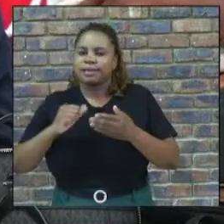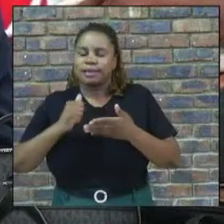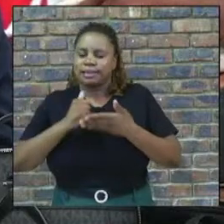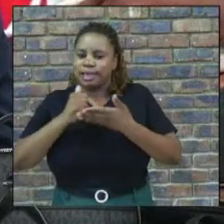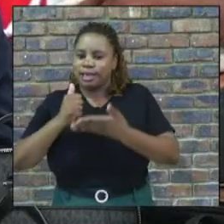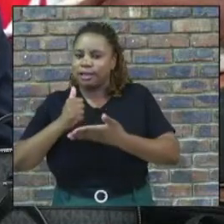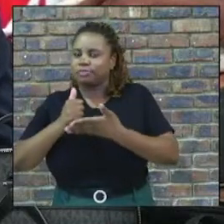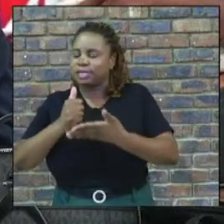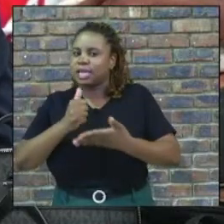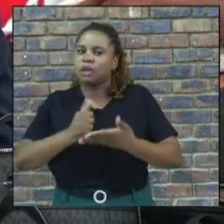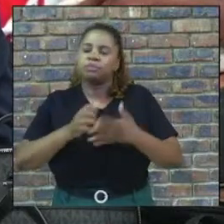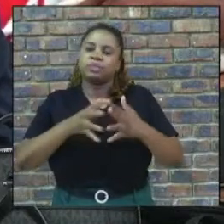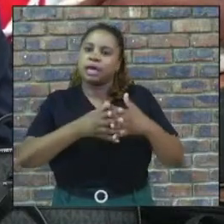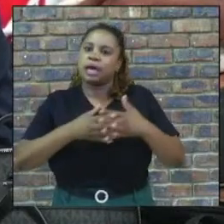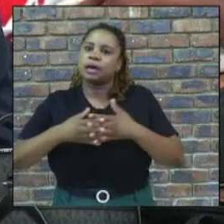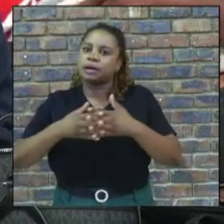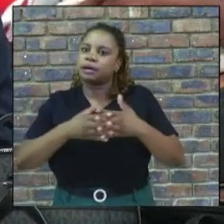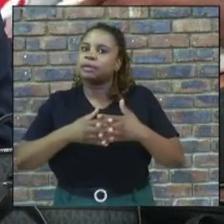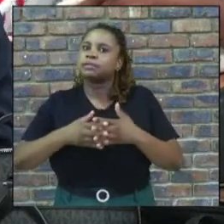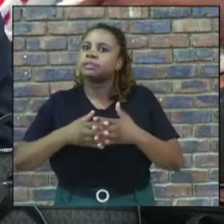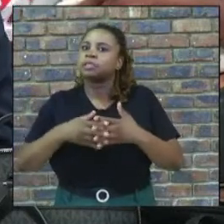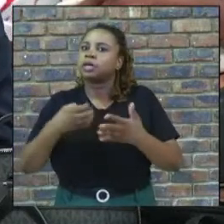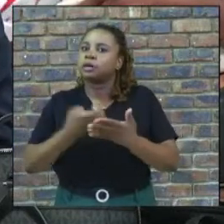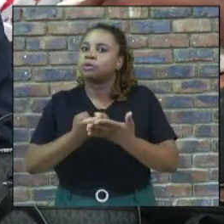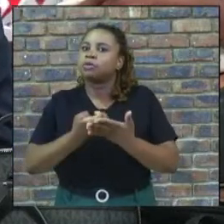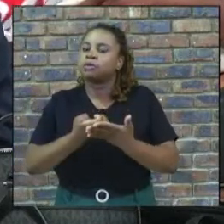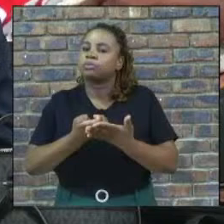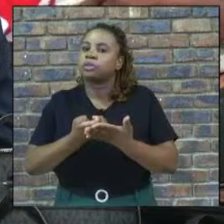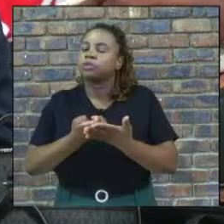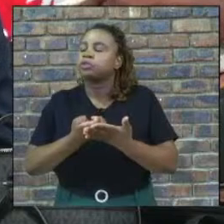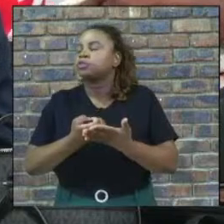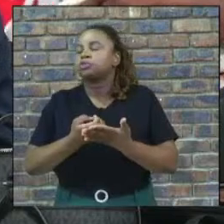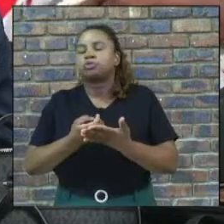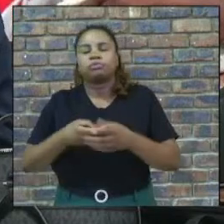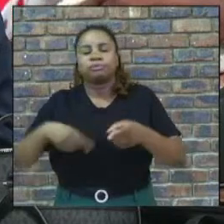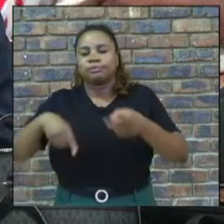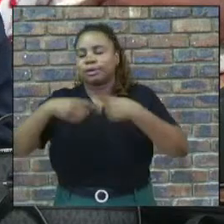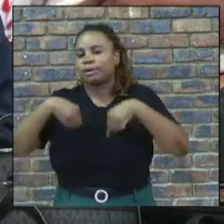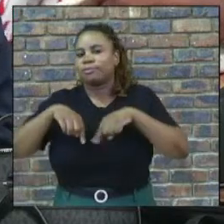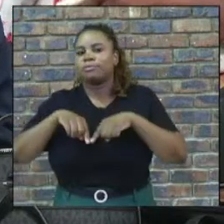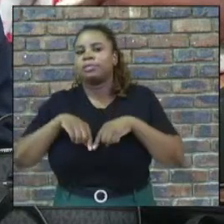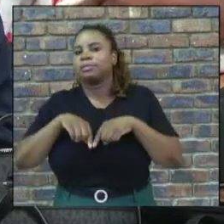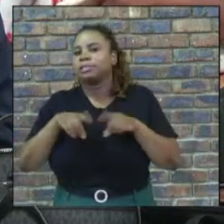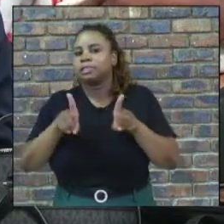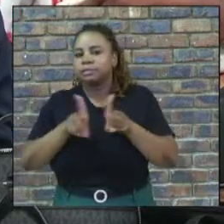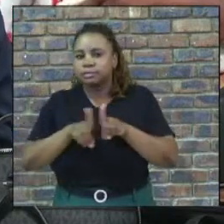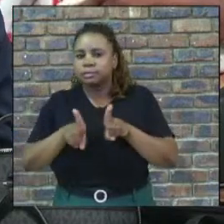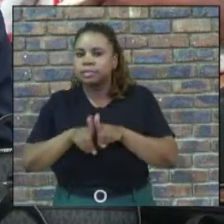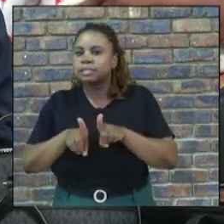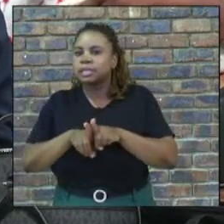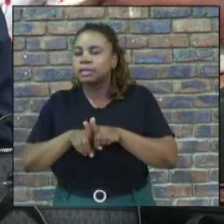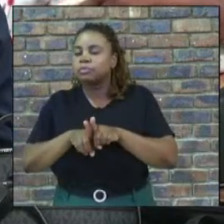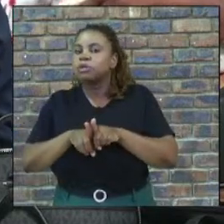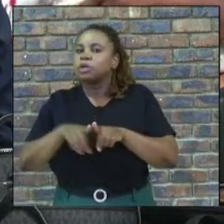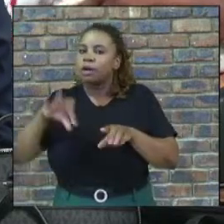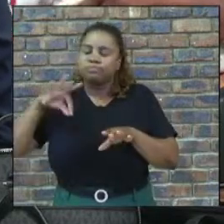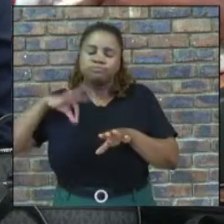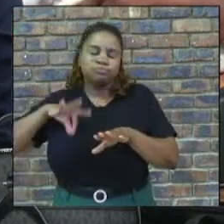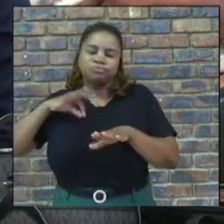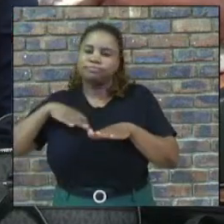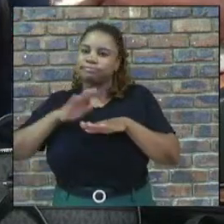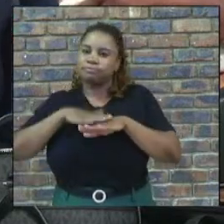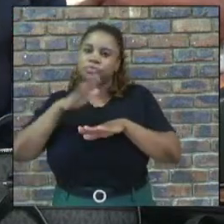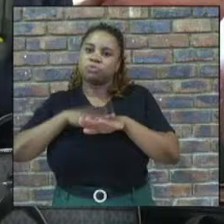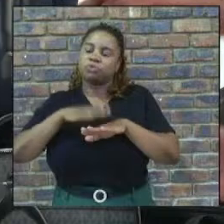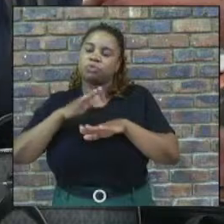the USA immensely. So with us, we are looking at that also. It will benefit us immensely. Thank